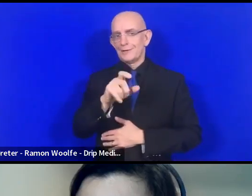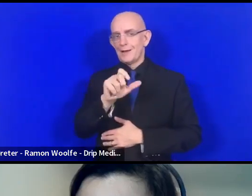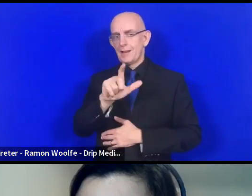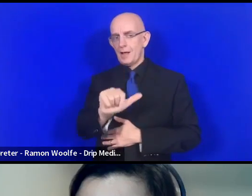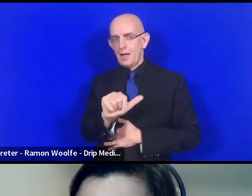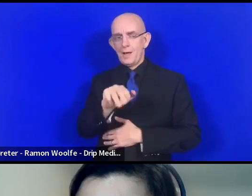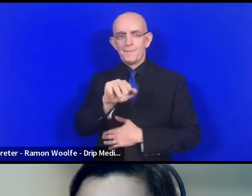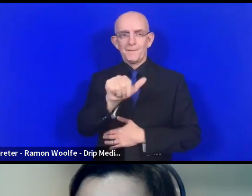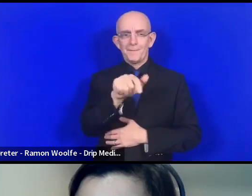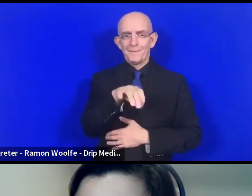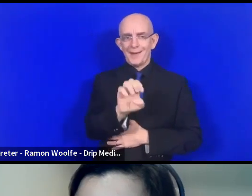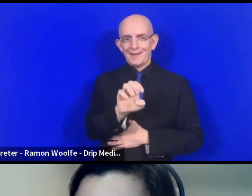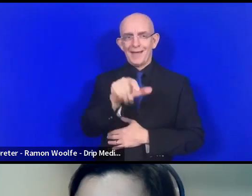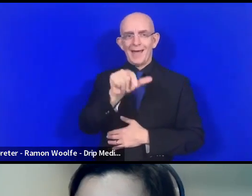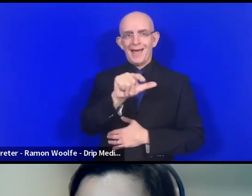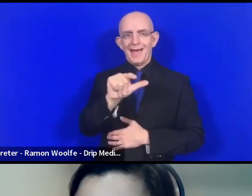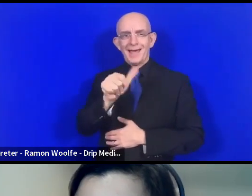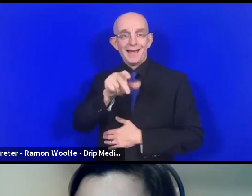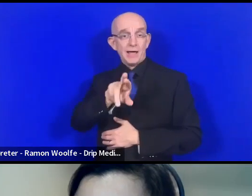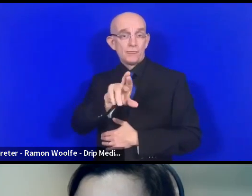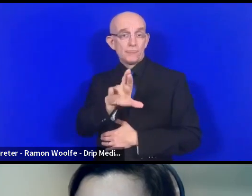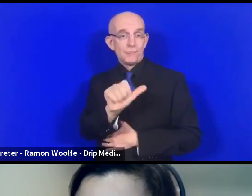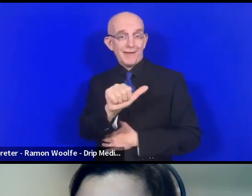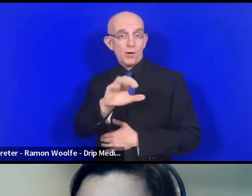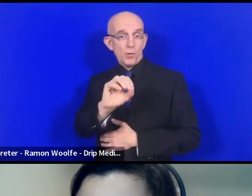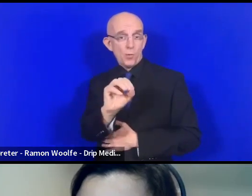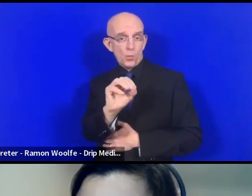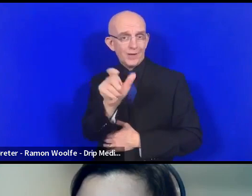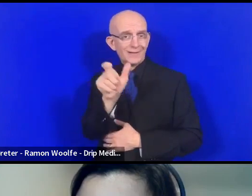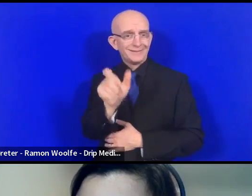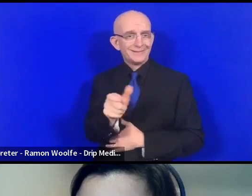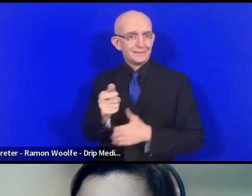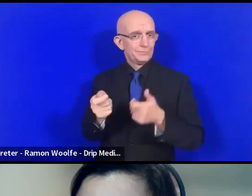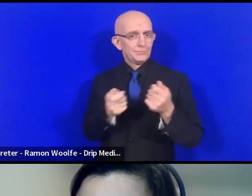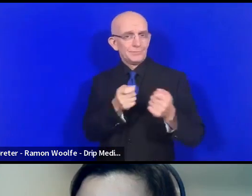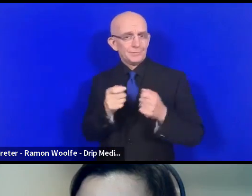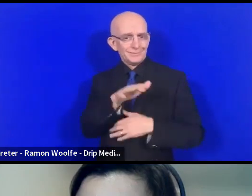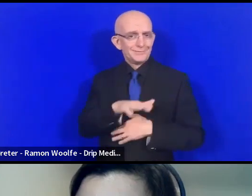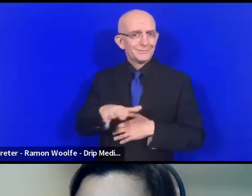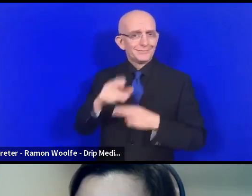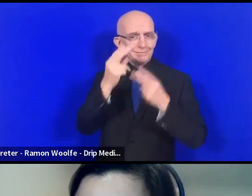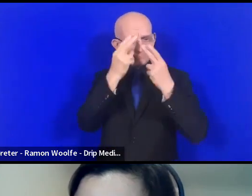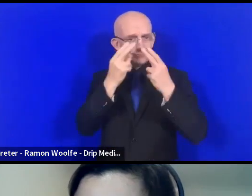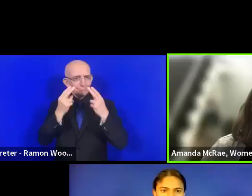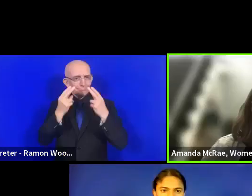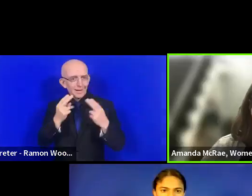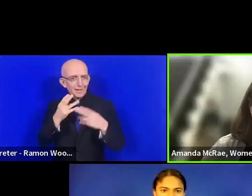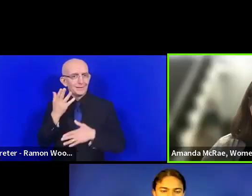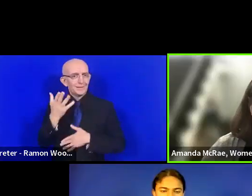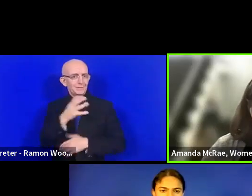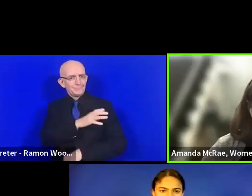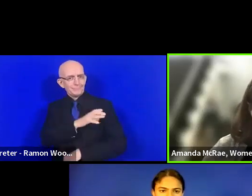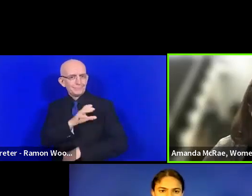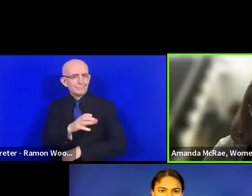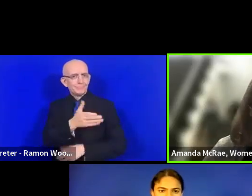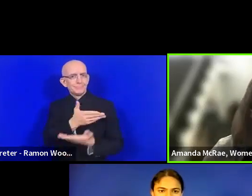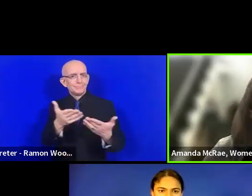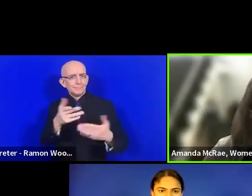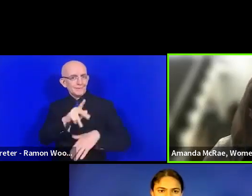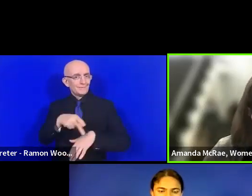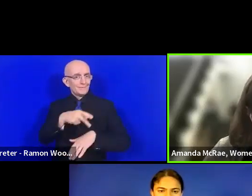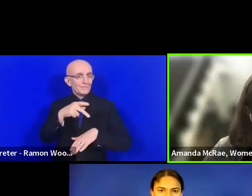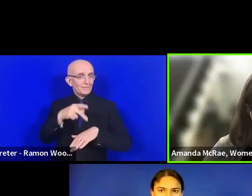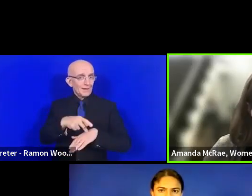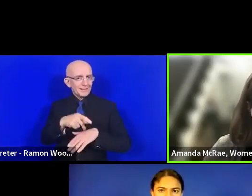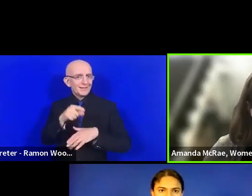Inclusive Generation Equality Collective member and a representative of the collective at Women Deliver this year. So Sheila, I'll hand